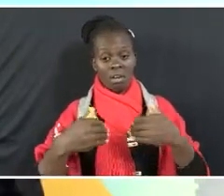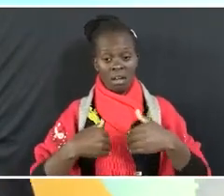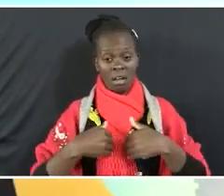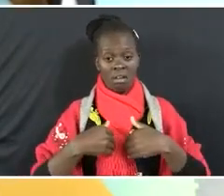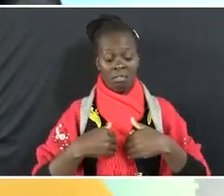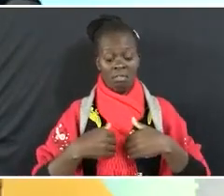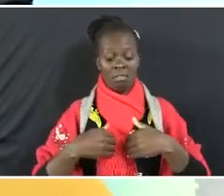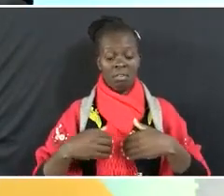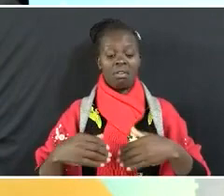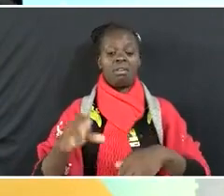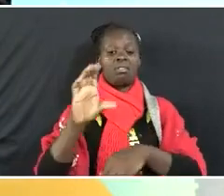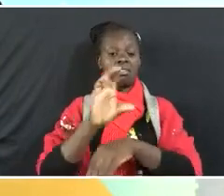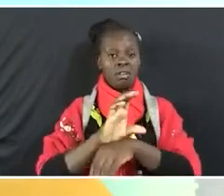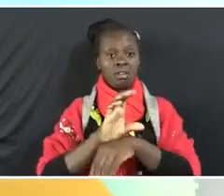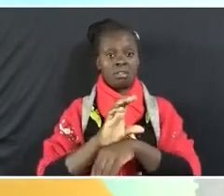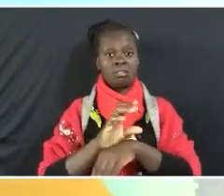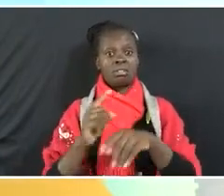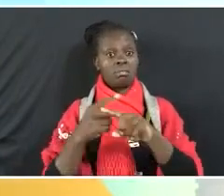without congregants.